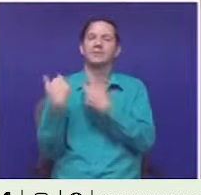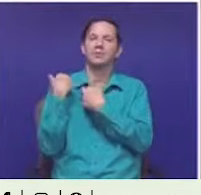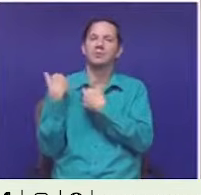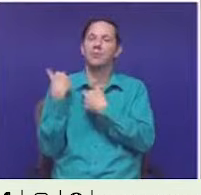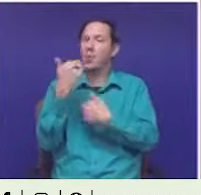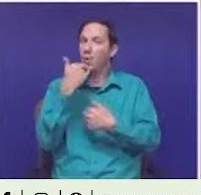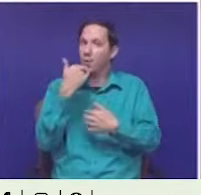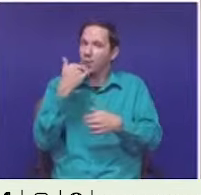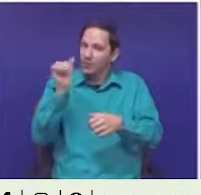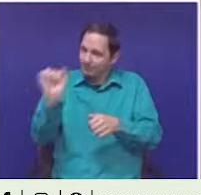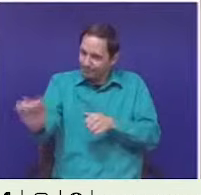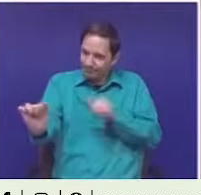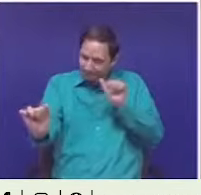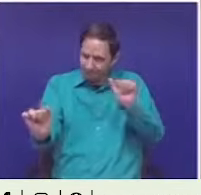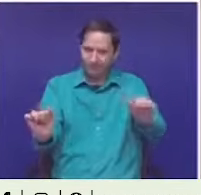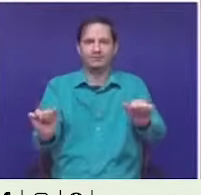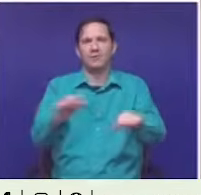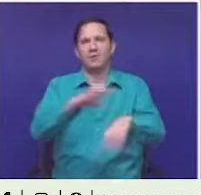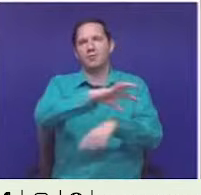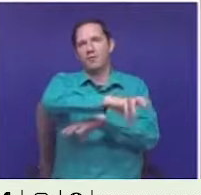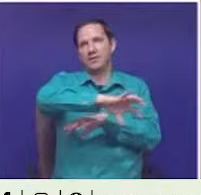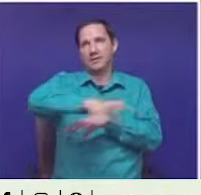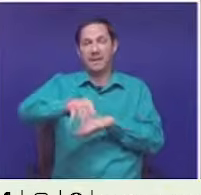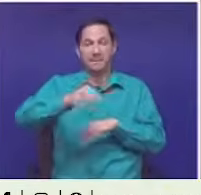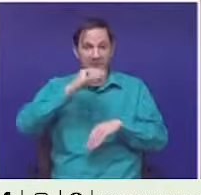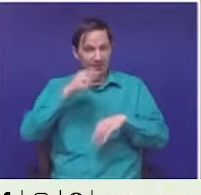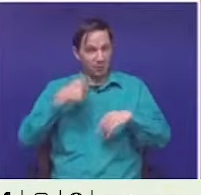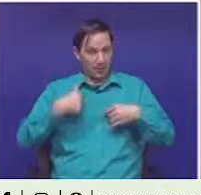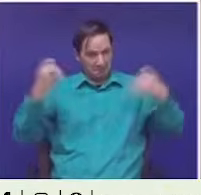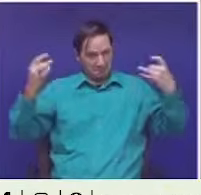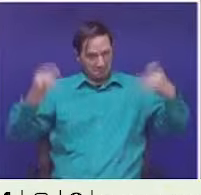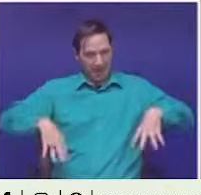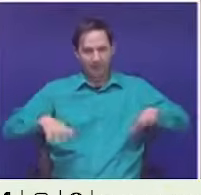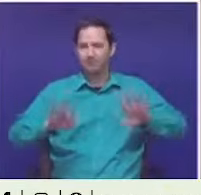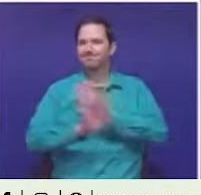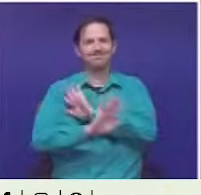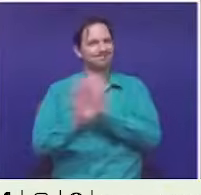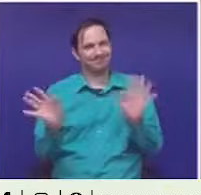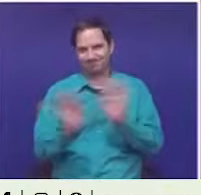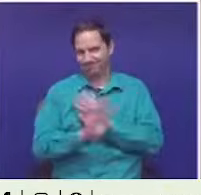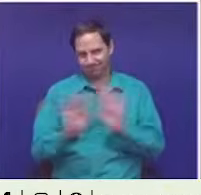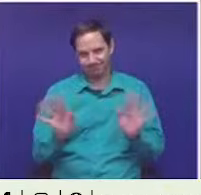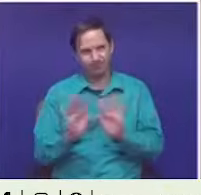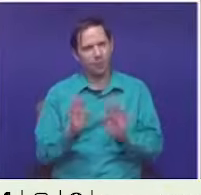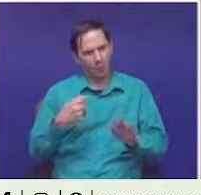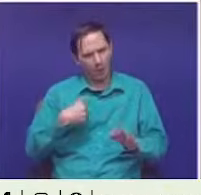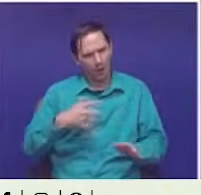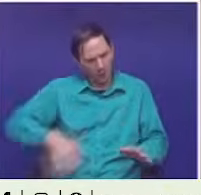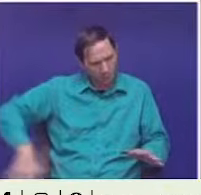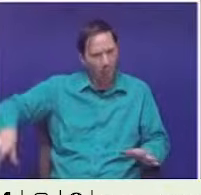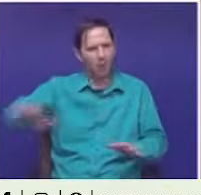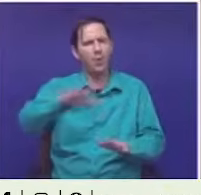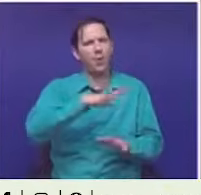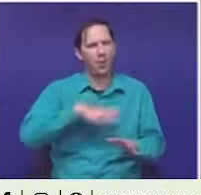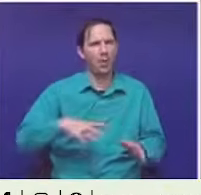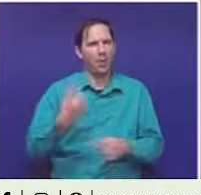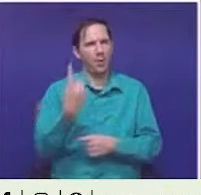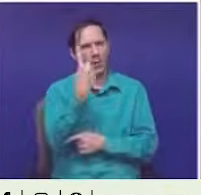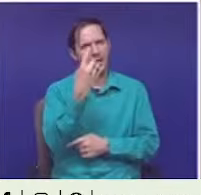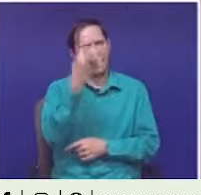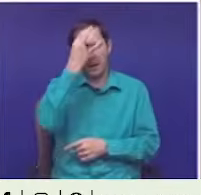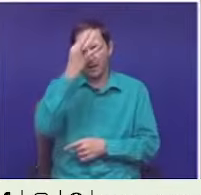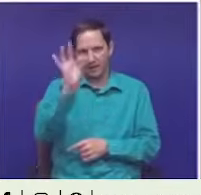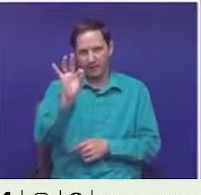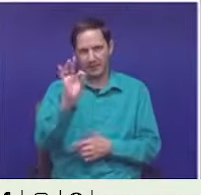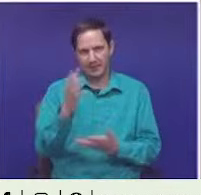But we're not only just saying that's a provincial function, because of course, this is our entire government and we need to view it